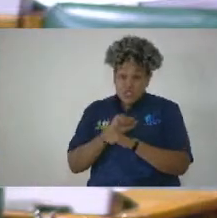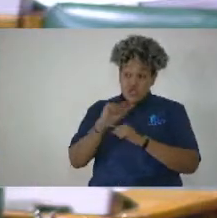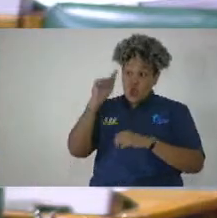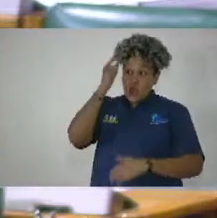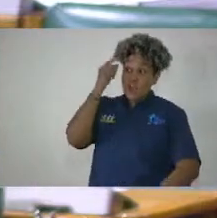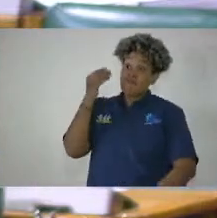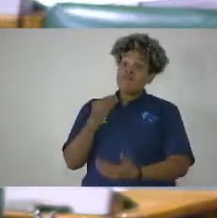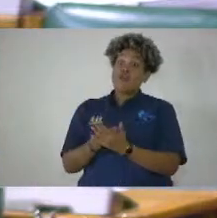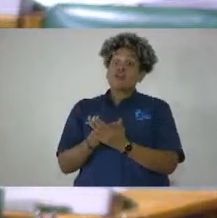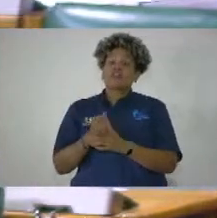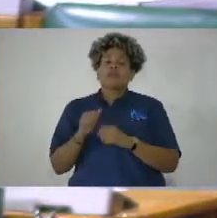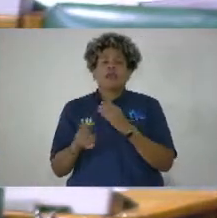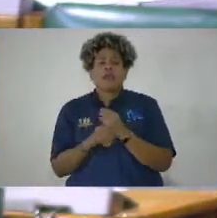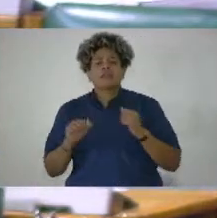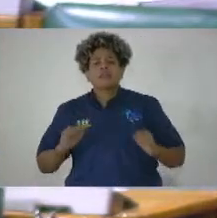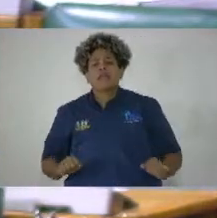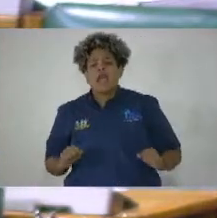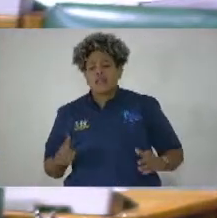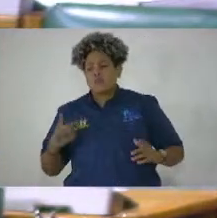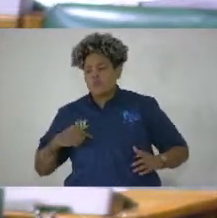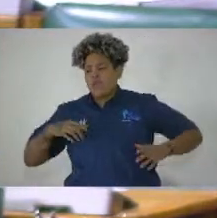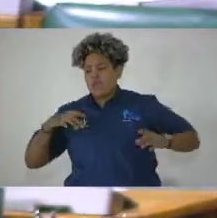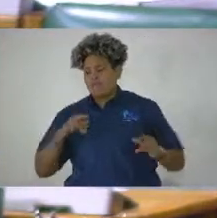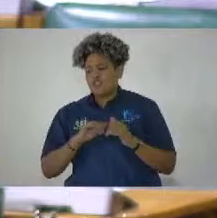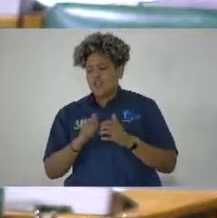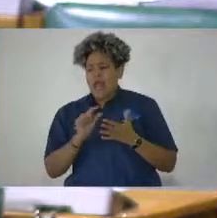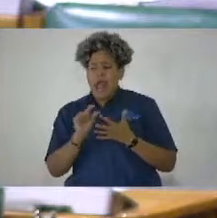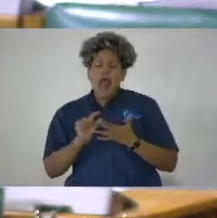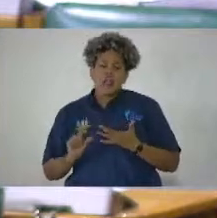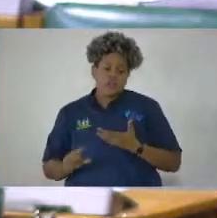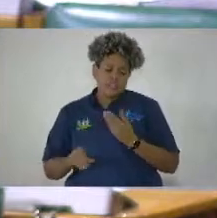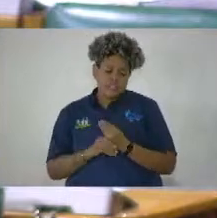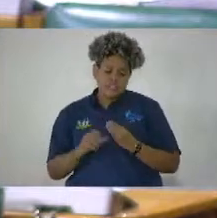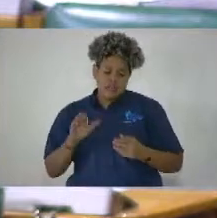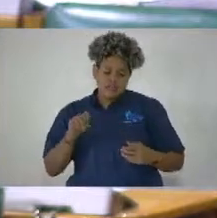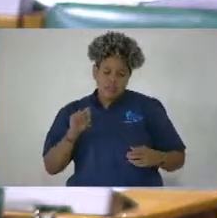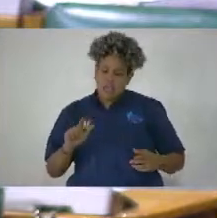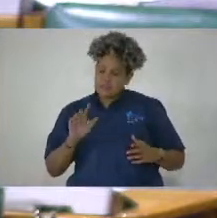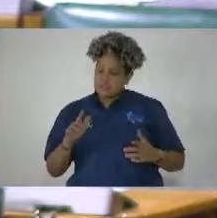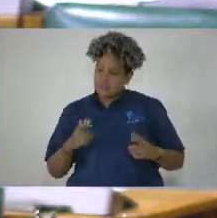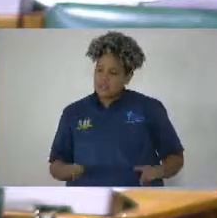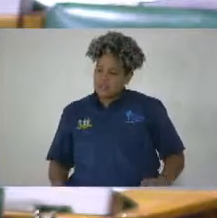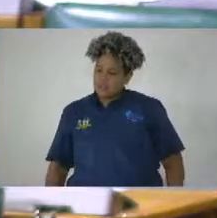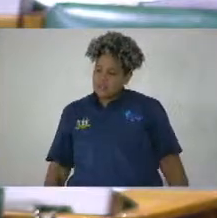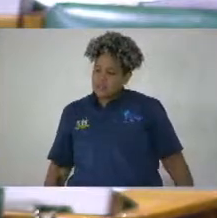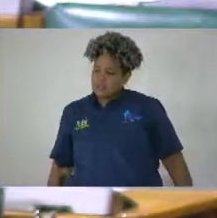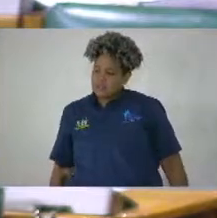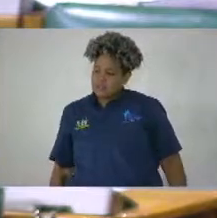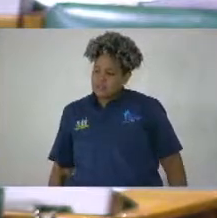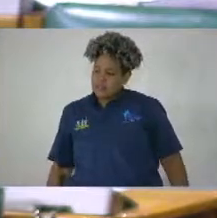can be, we're efficient in the allocation of capital.